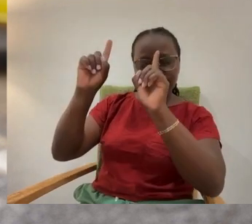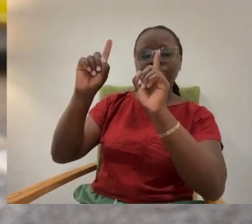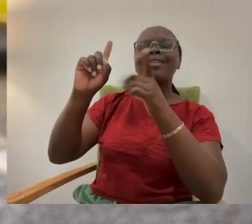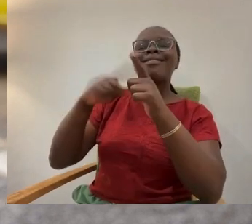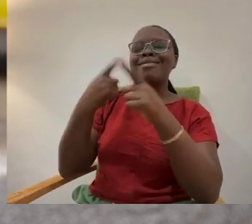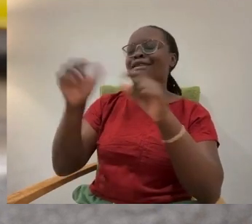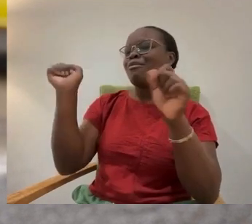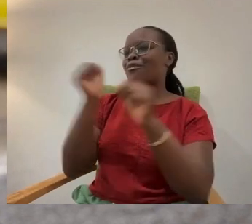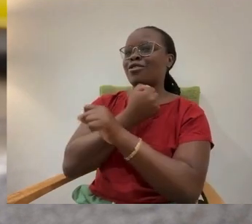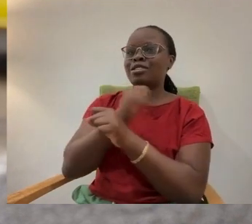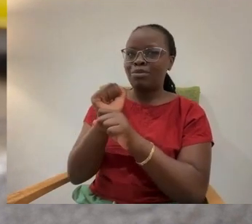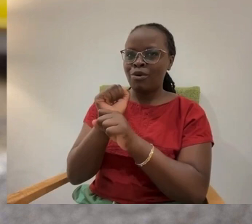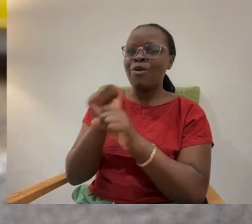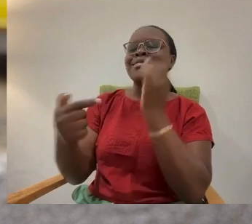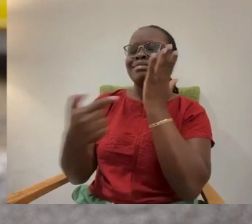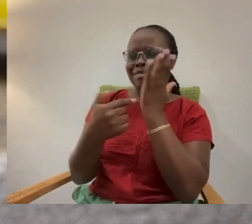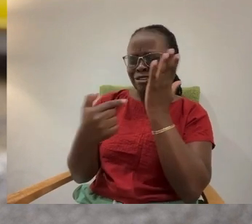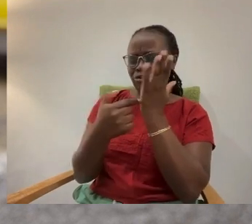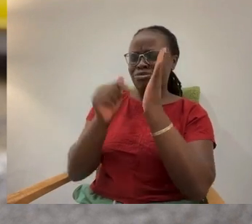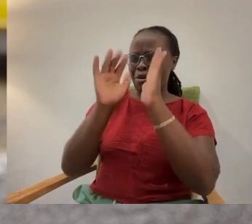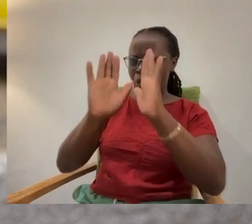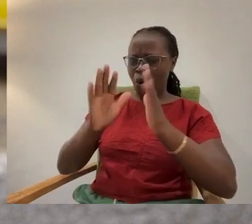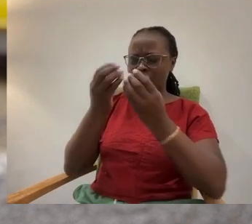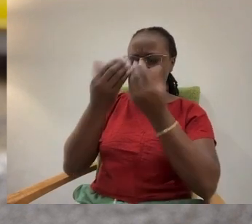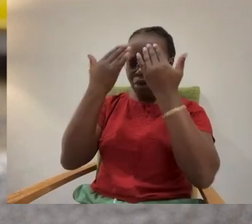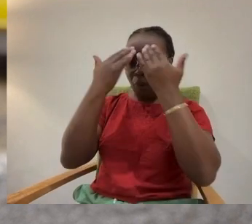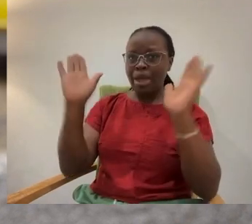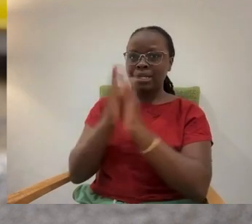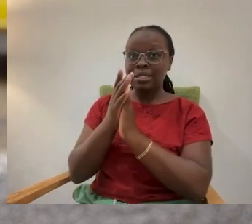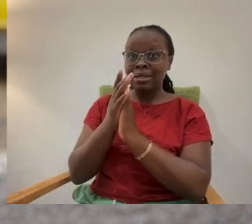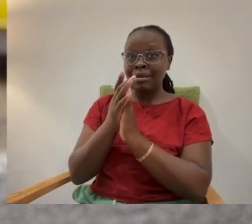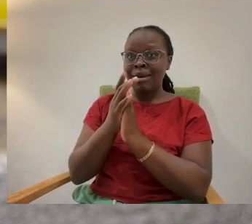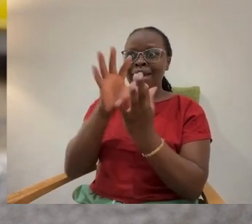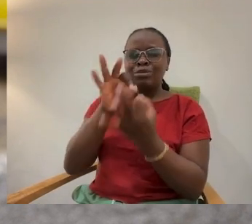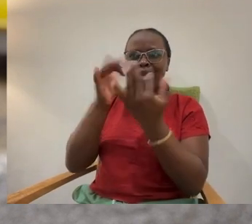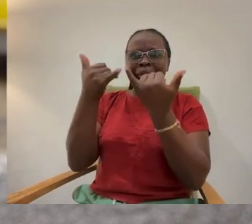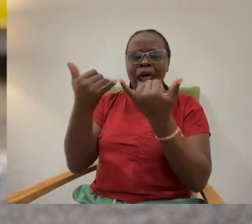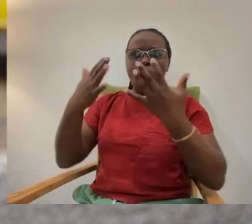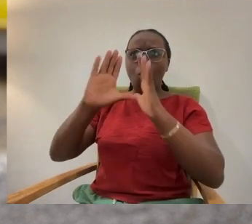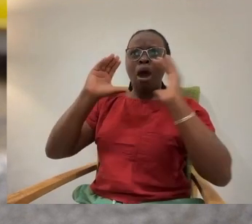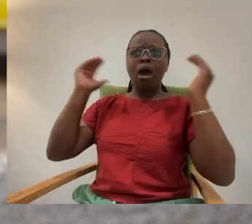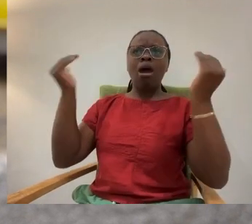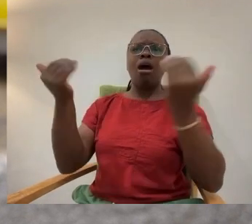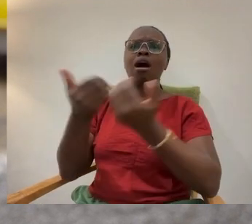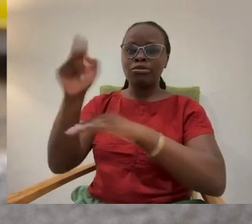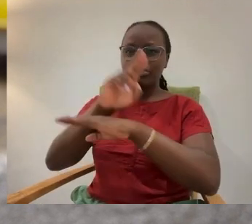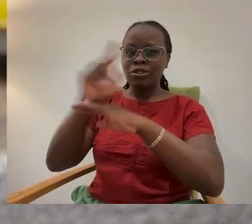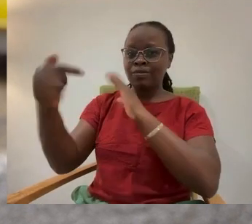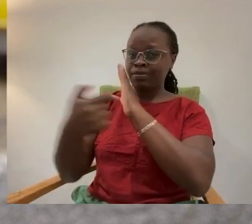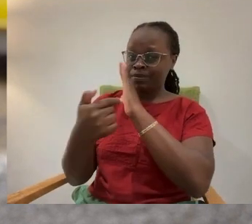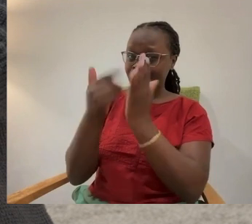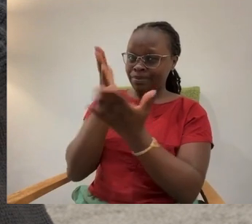you cannot do without digital literacy. And especially now in the 21st century, technology is very, very important